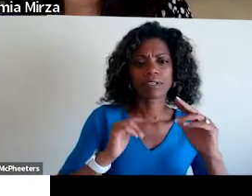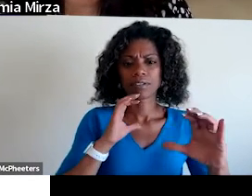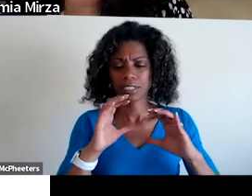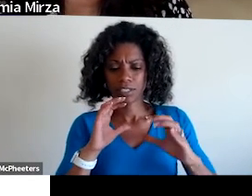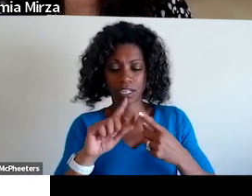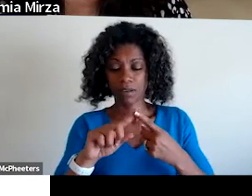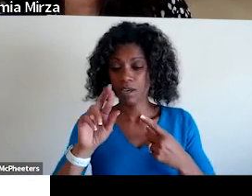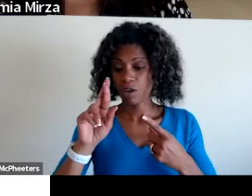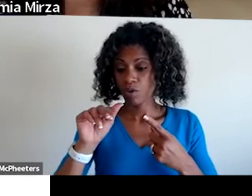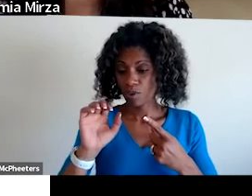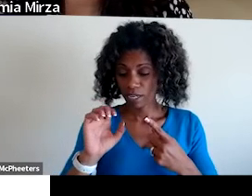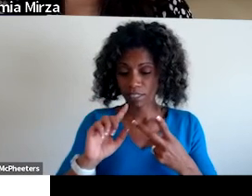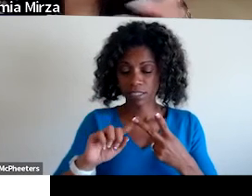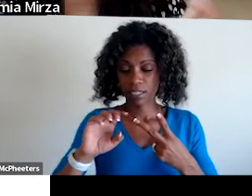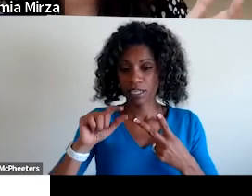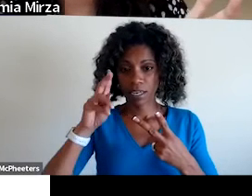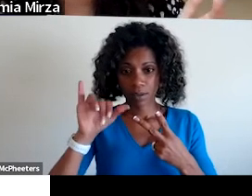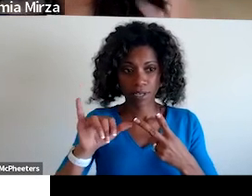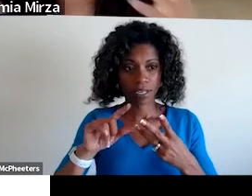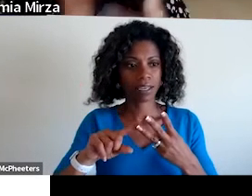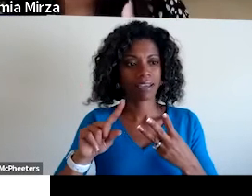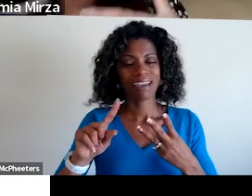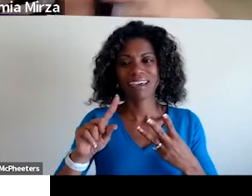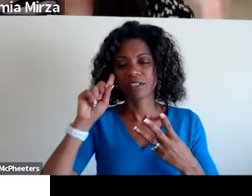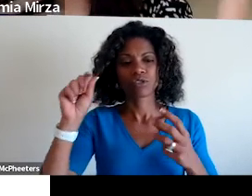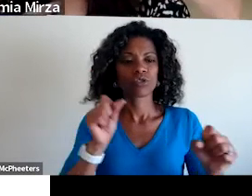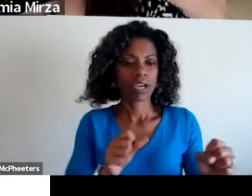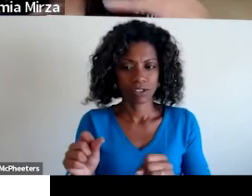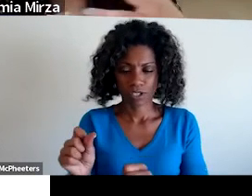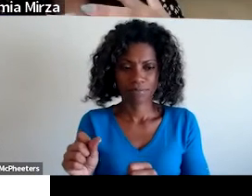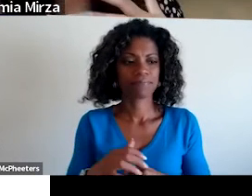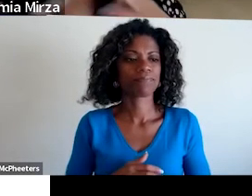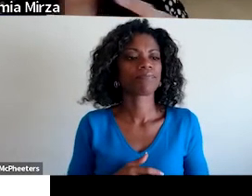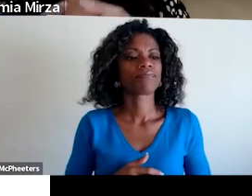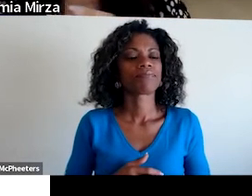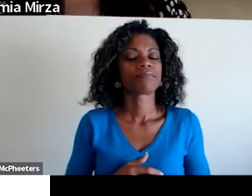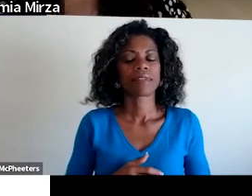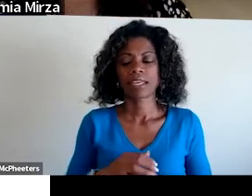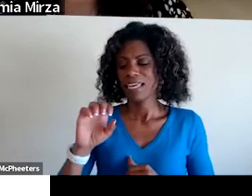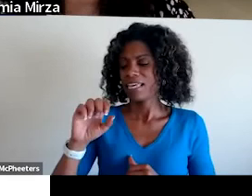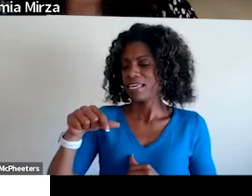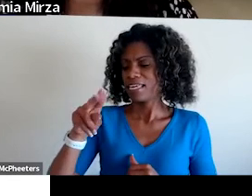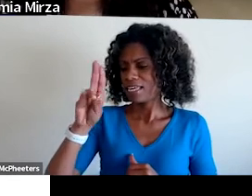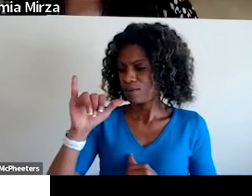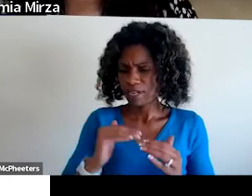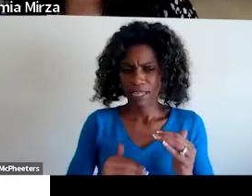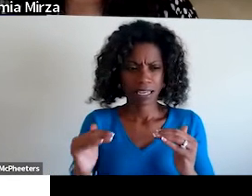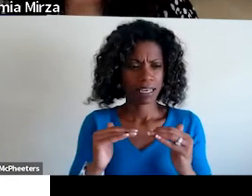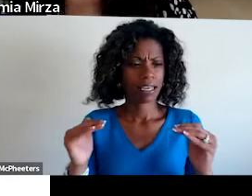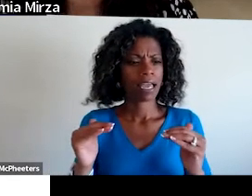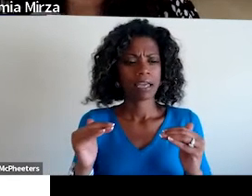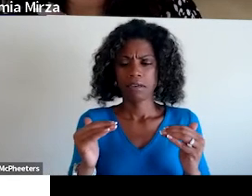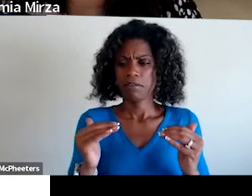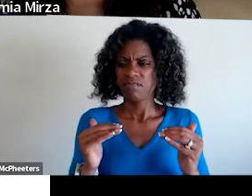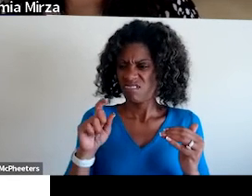Second, we're going to talk about equity shouldn't be political. How do we elevate it above the political chatter and conversation? And